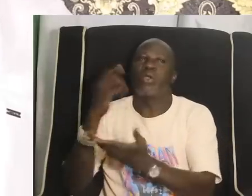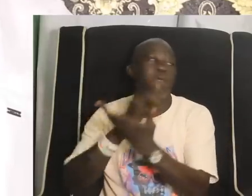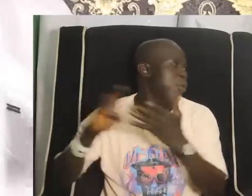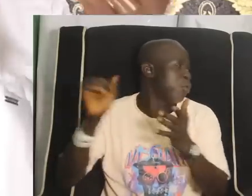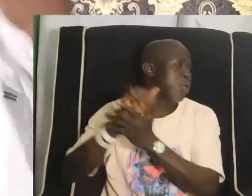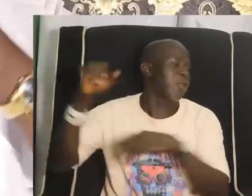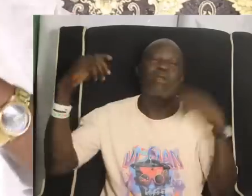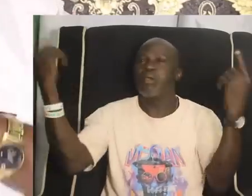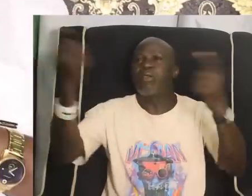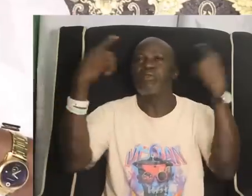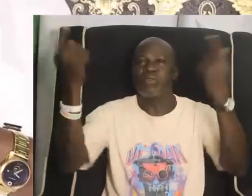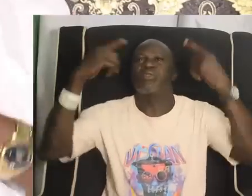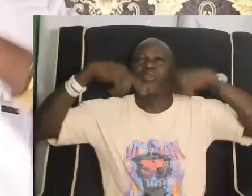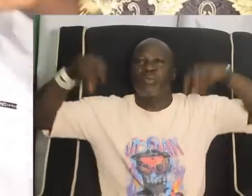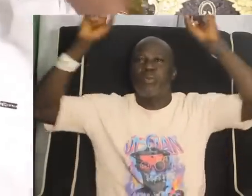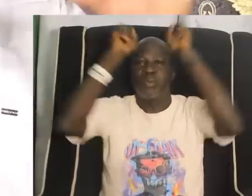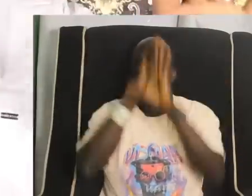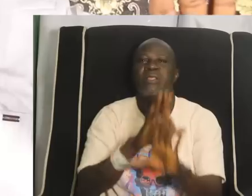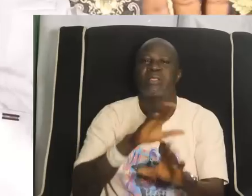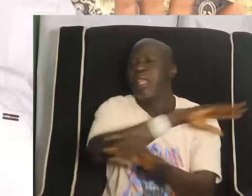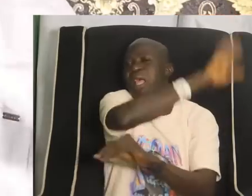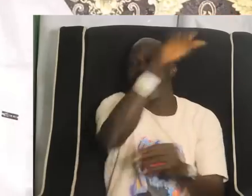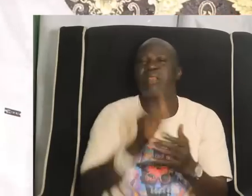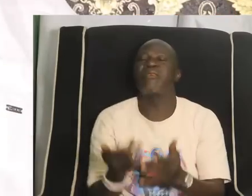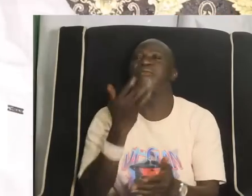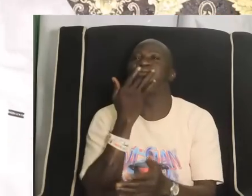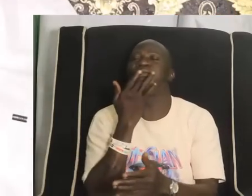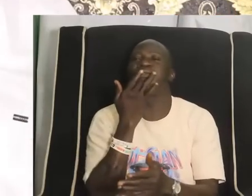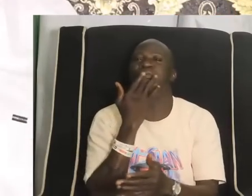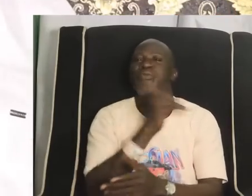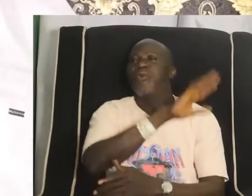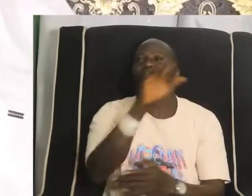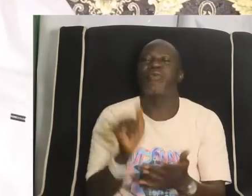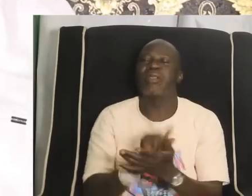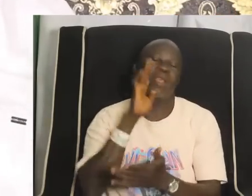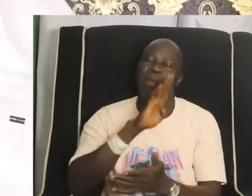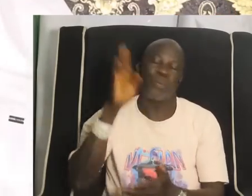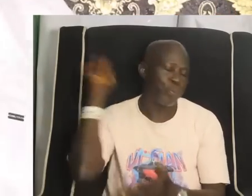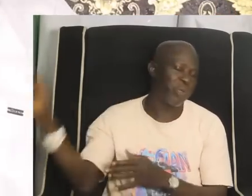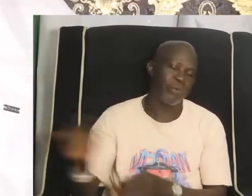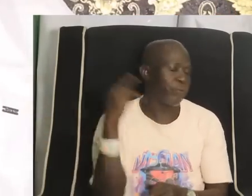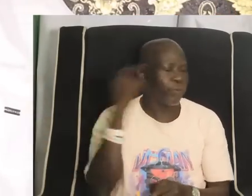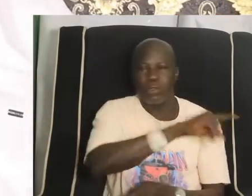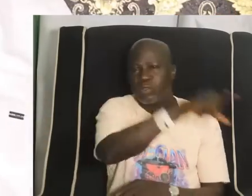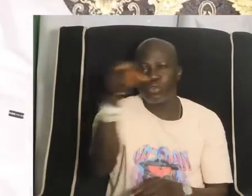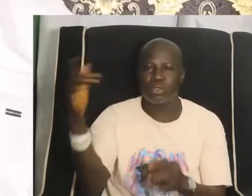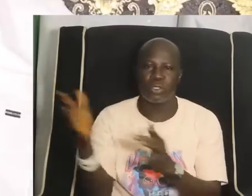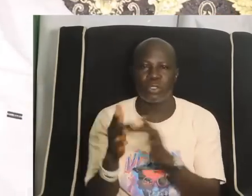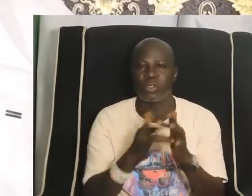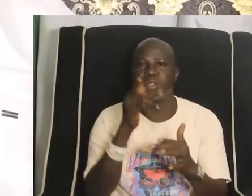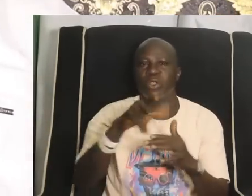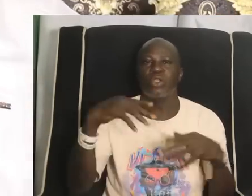of success. Week of blessing. Week of favor. Beg again, nobody for the to be for you, Jesus. Waria,